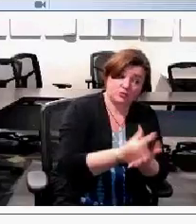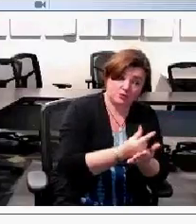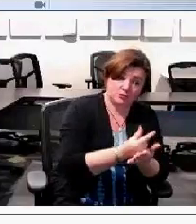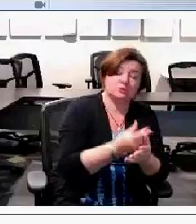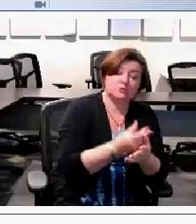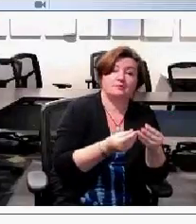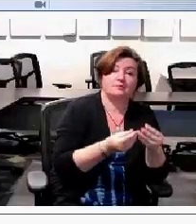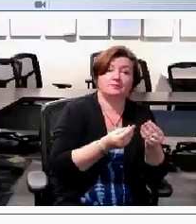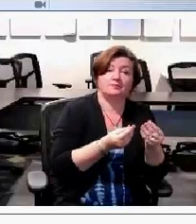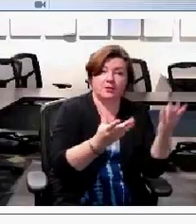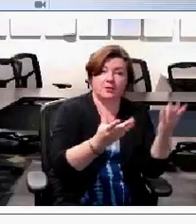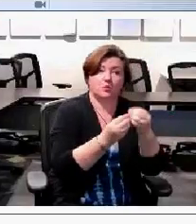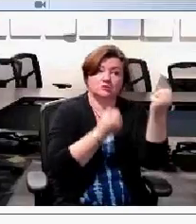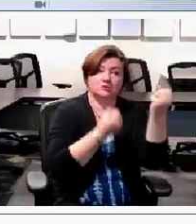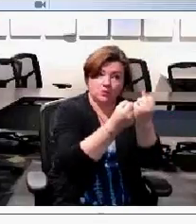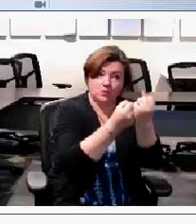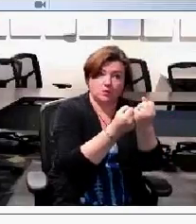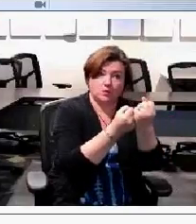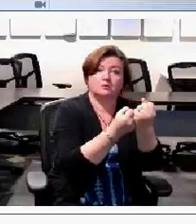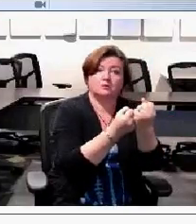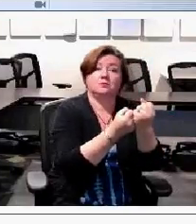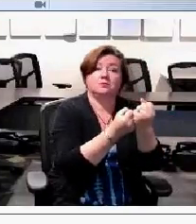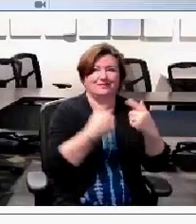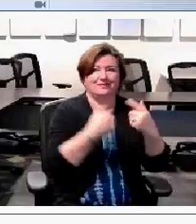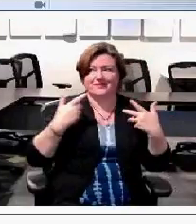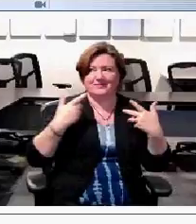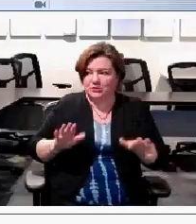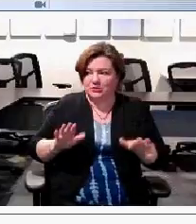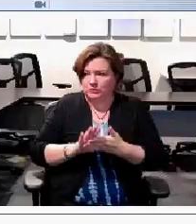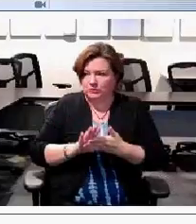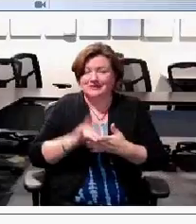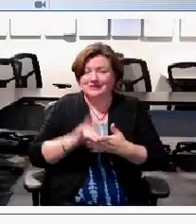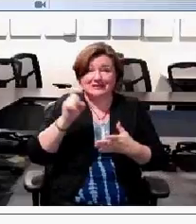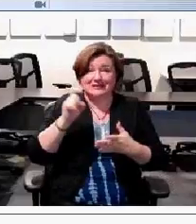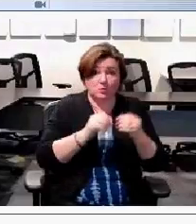to see more literacy support after they finish school.